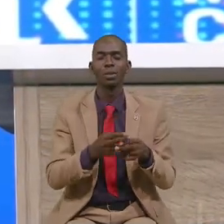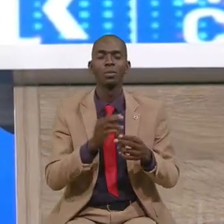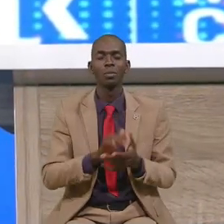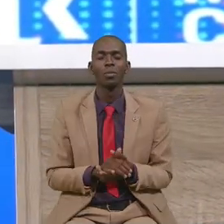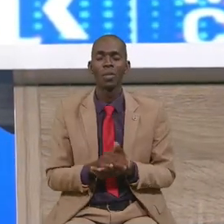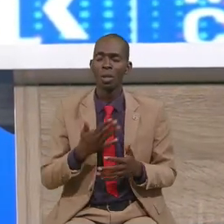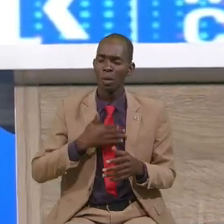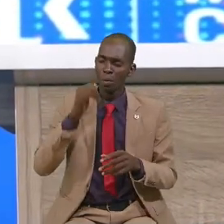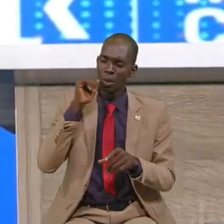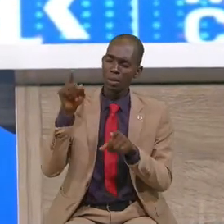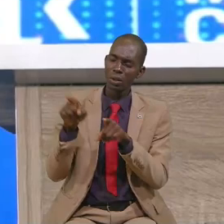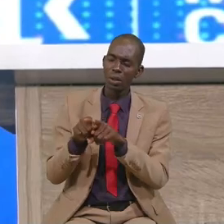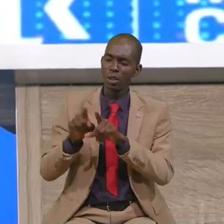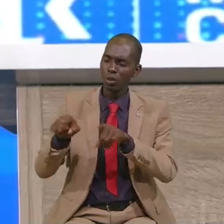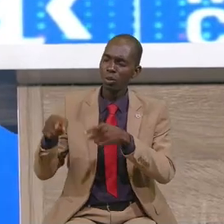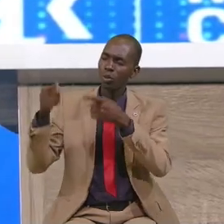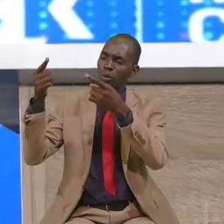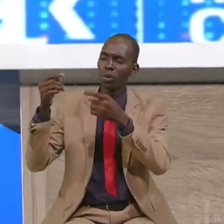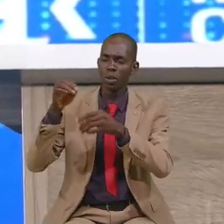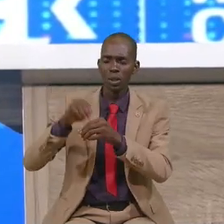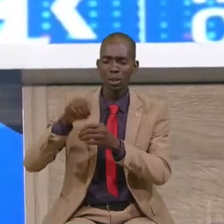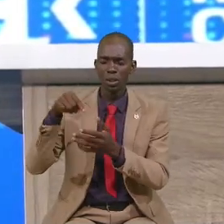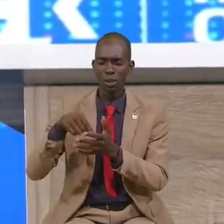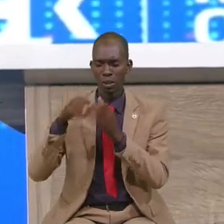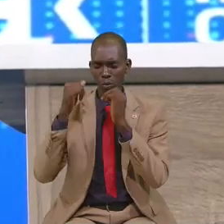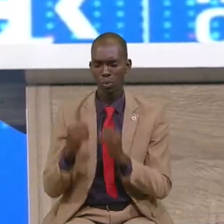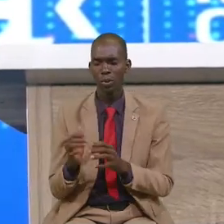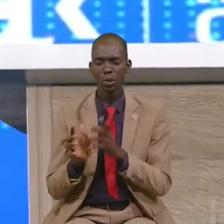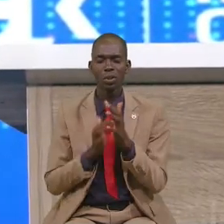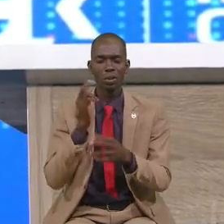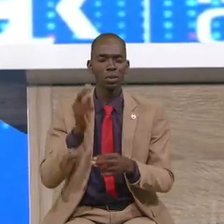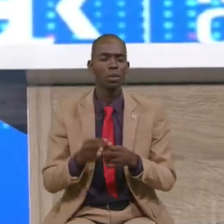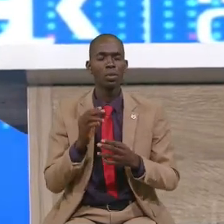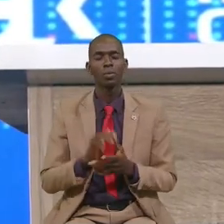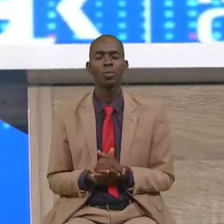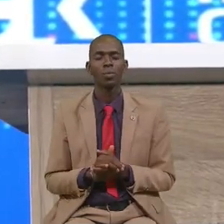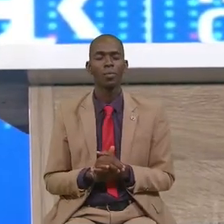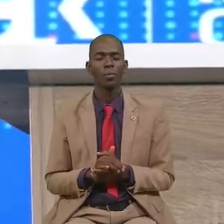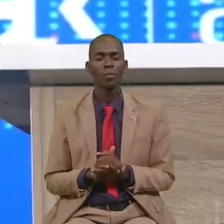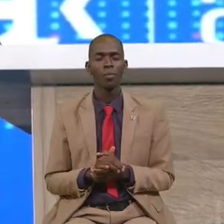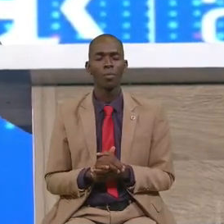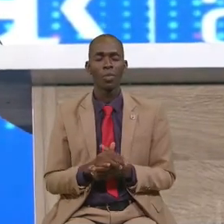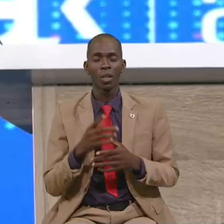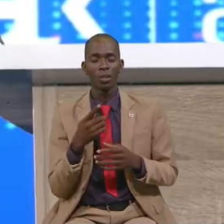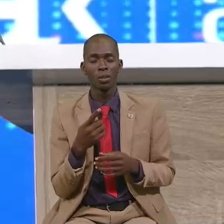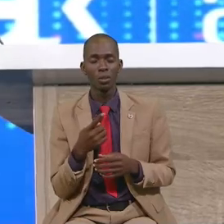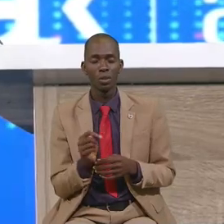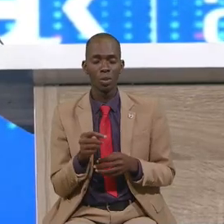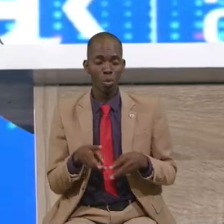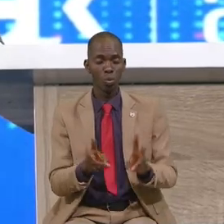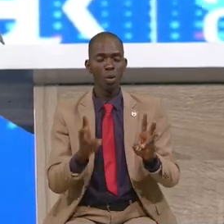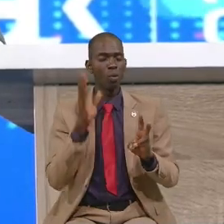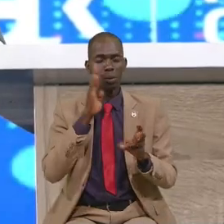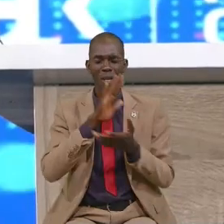My sister, go in this power. The way were clear before you.